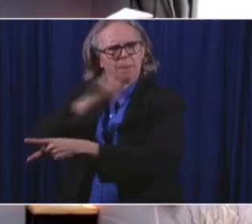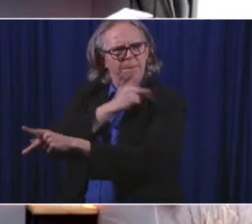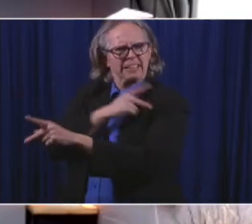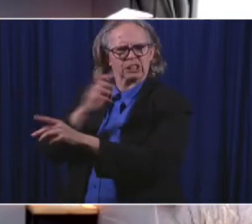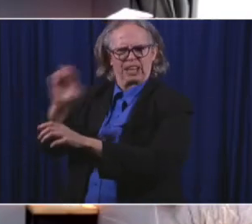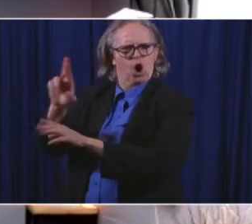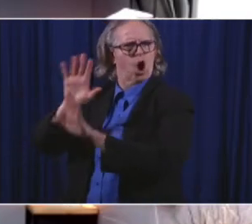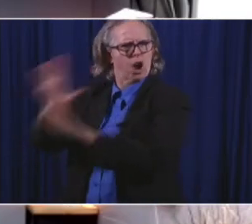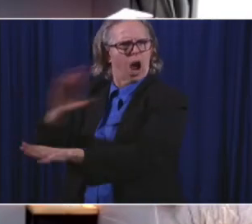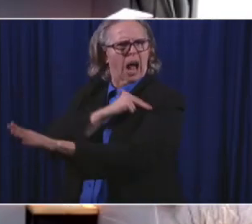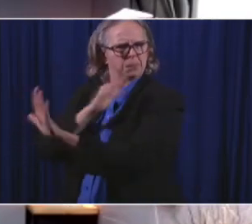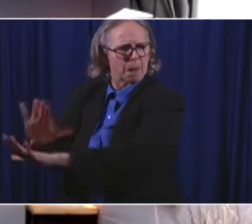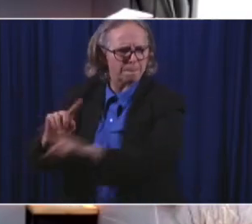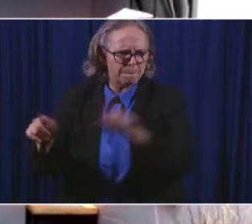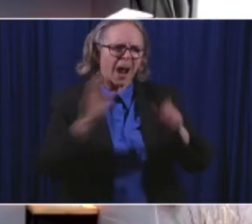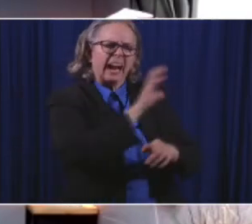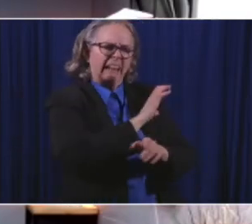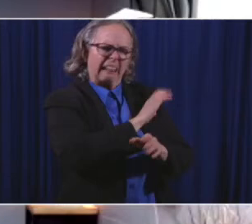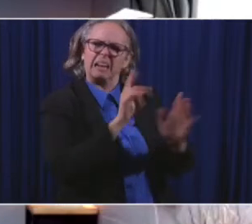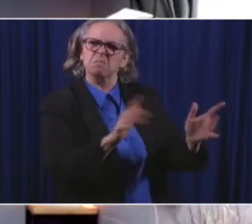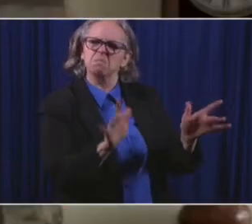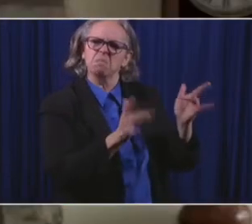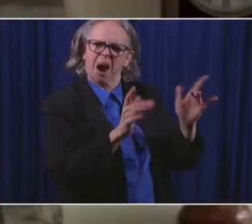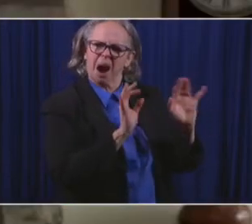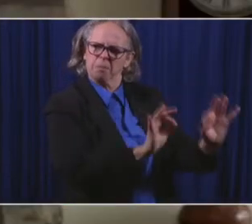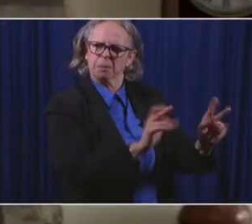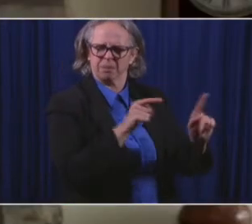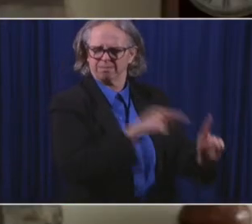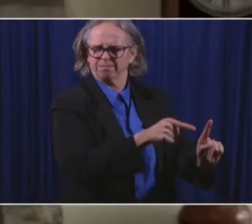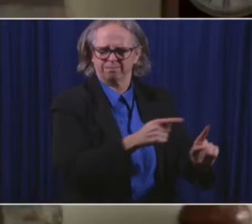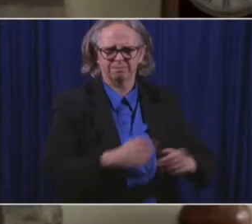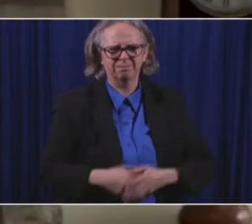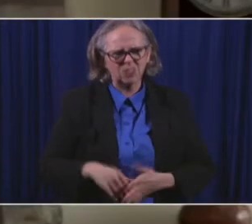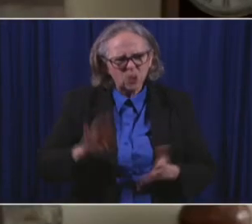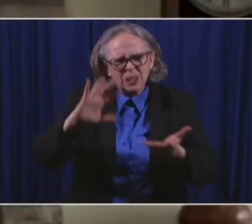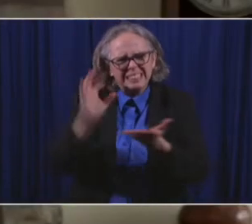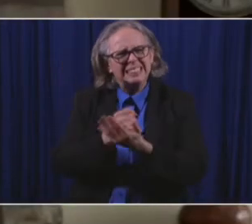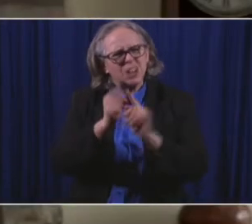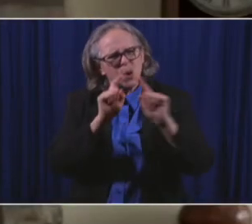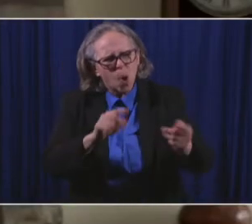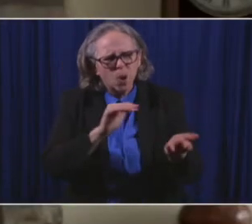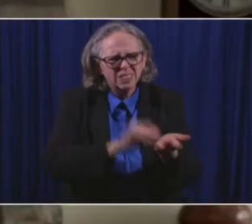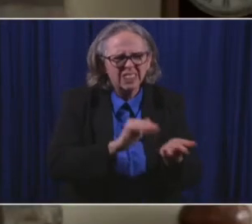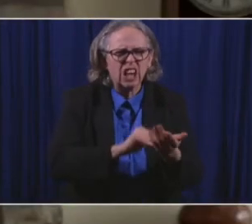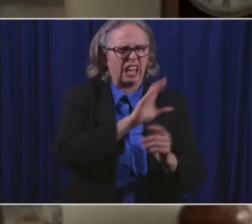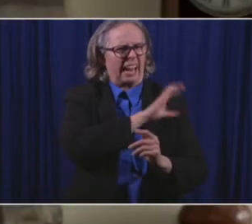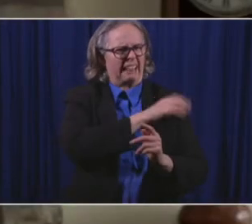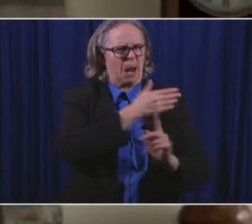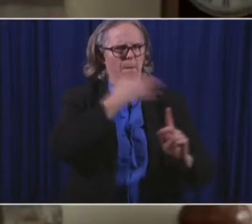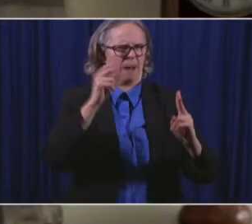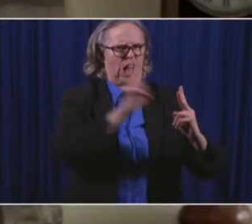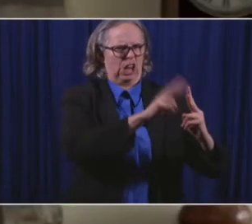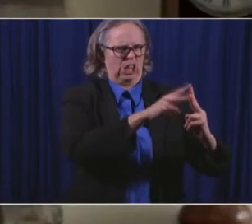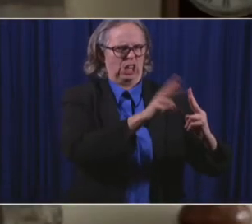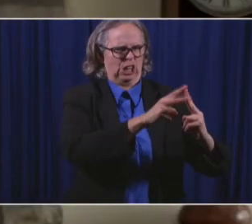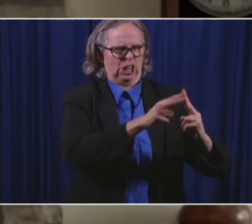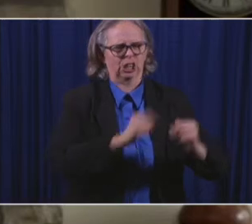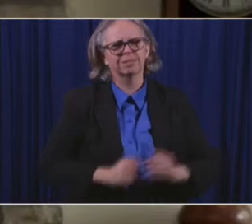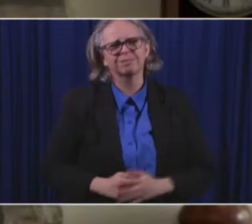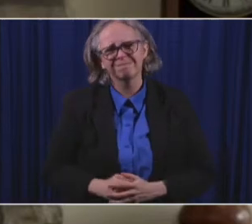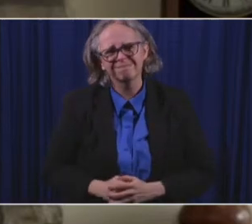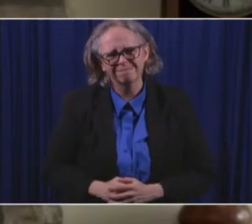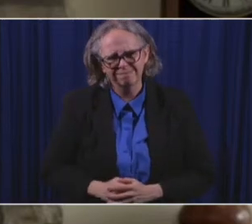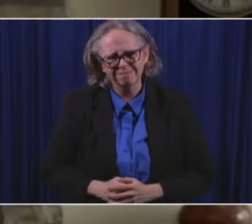utilize the appropriate level of care right now. Okay. Well, please thank everyone. Thank you for what you do every